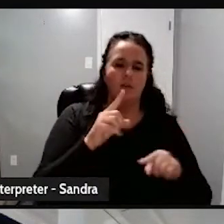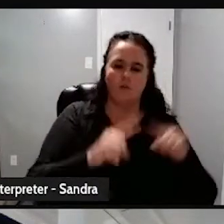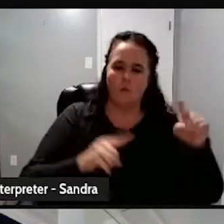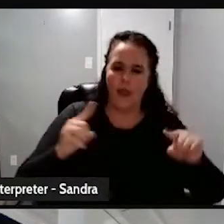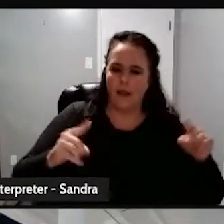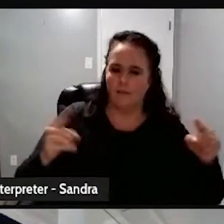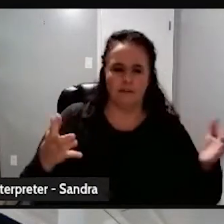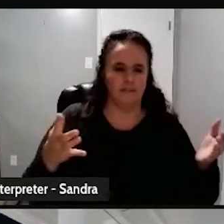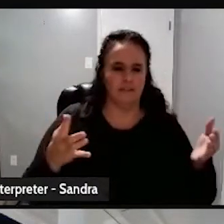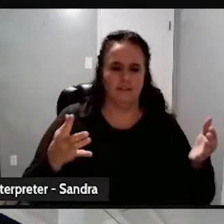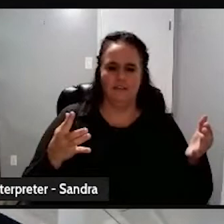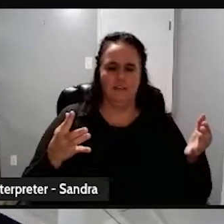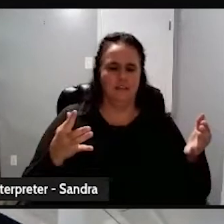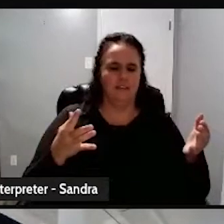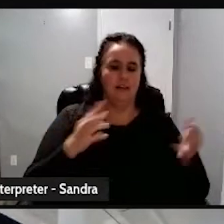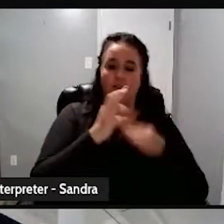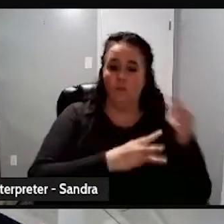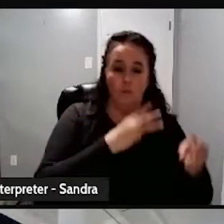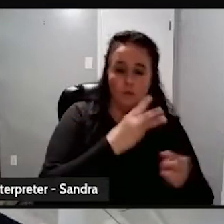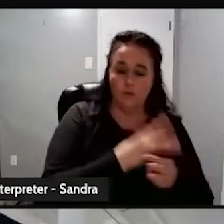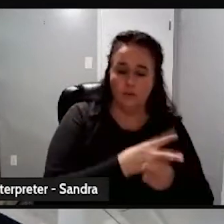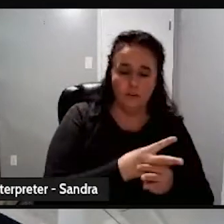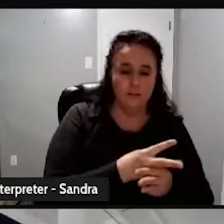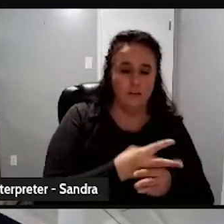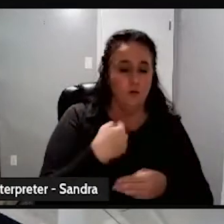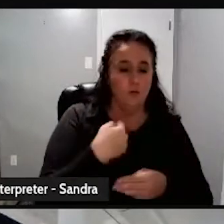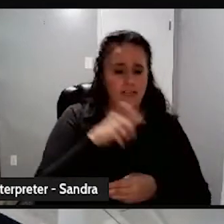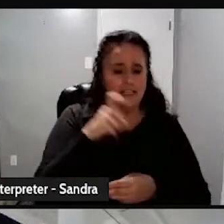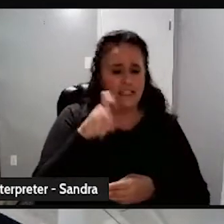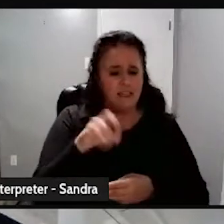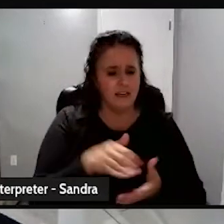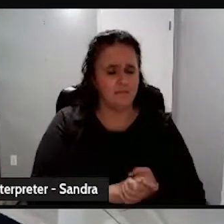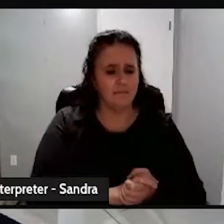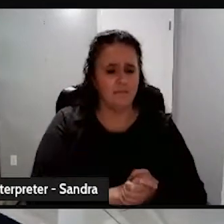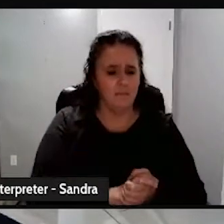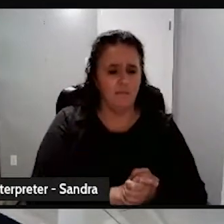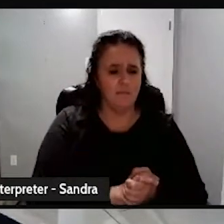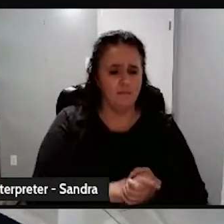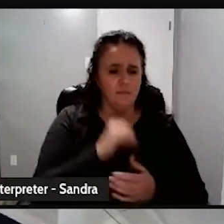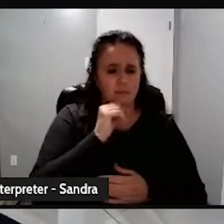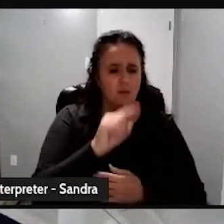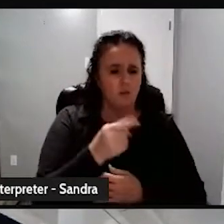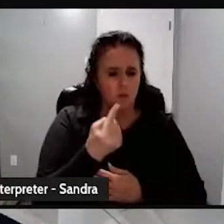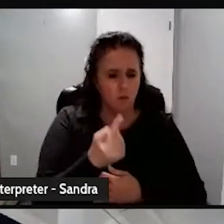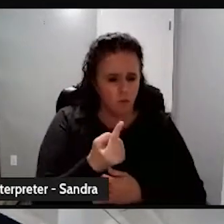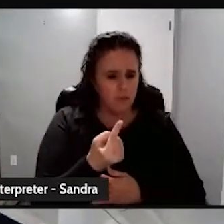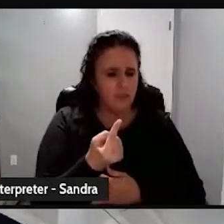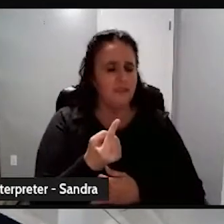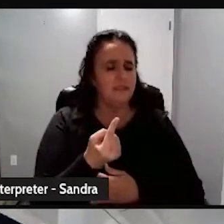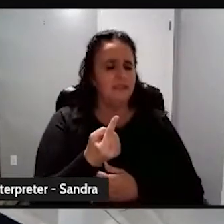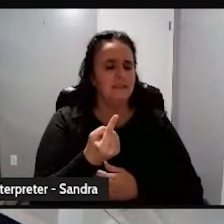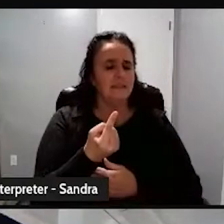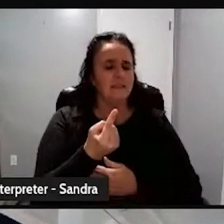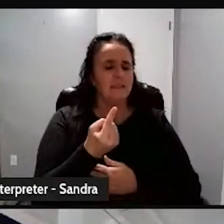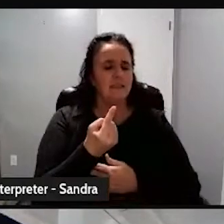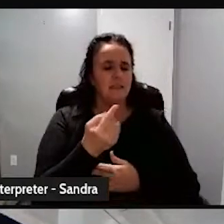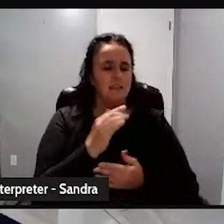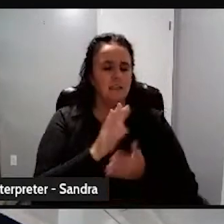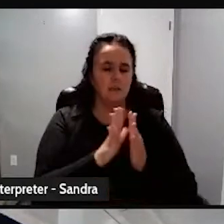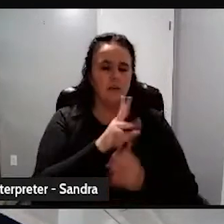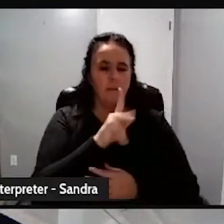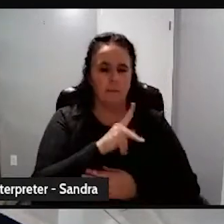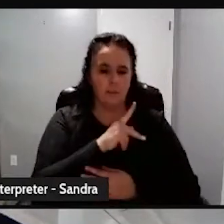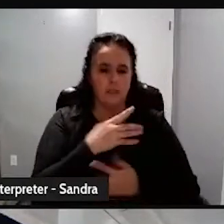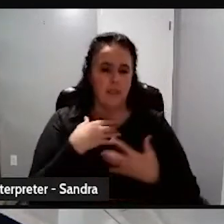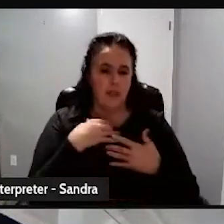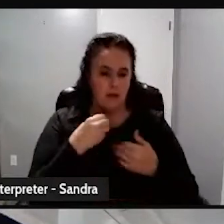world is something that we need, not only in order to be personally healthy, but in